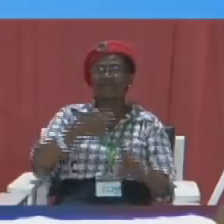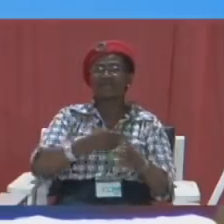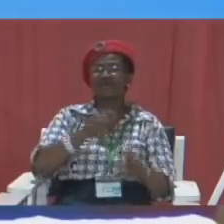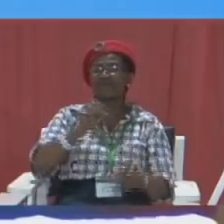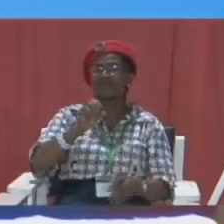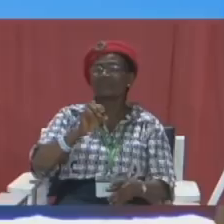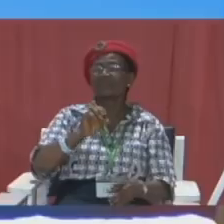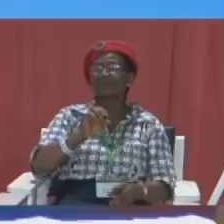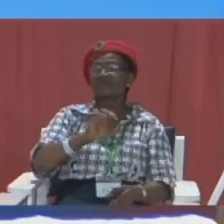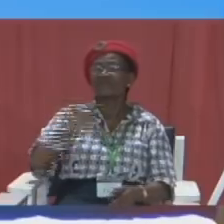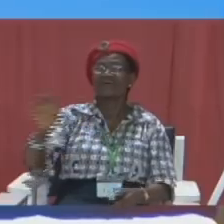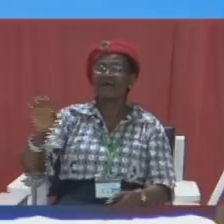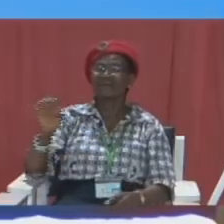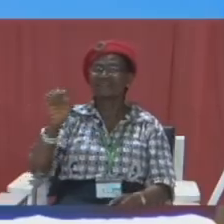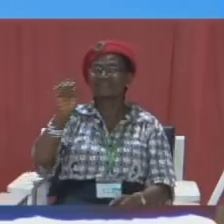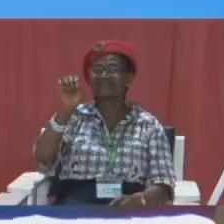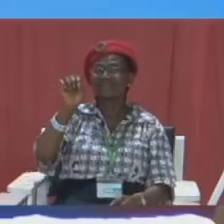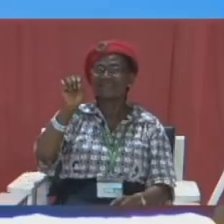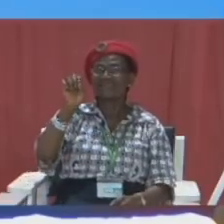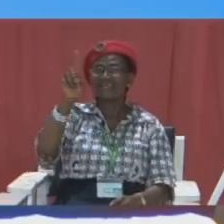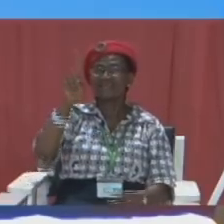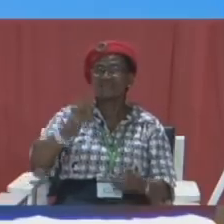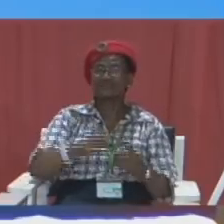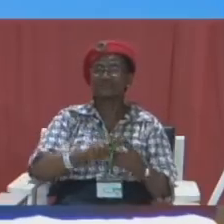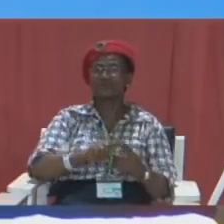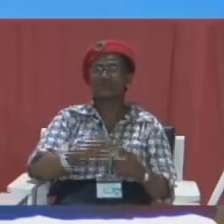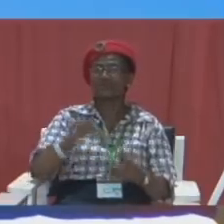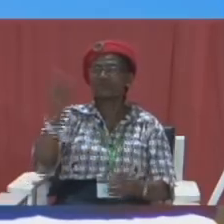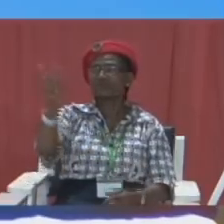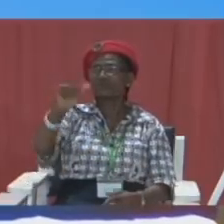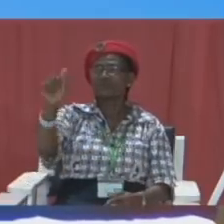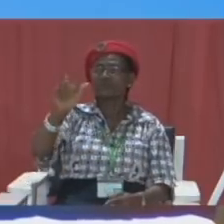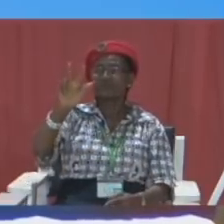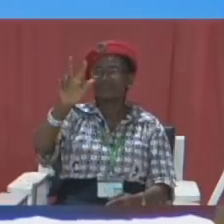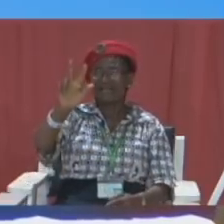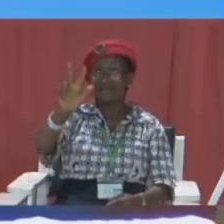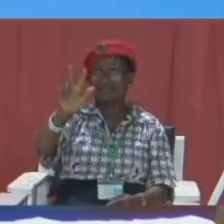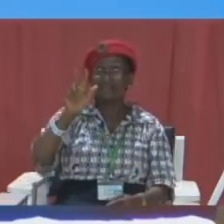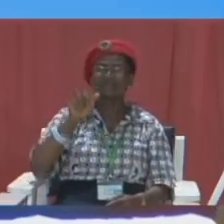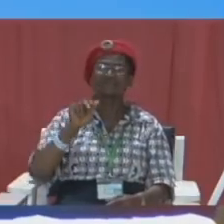13, Job 3 from verse 11 to 13,